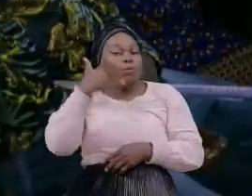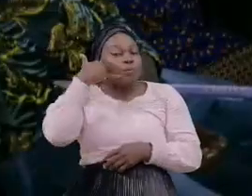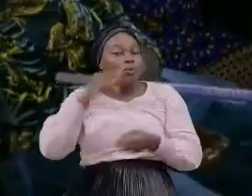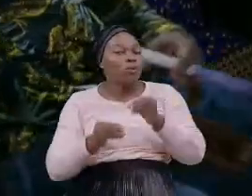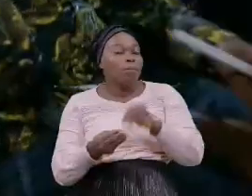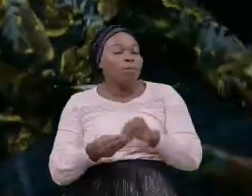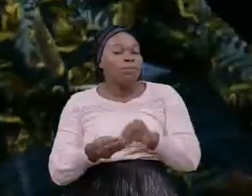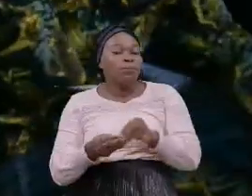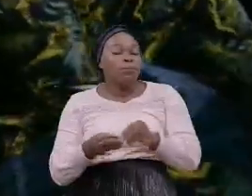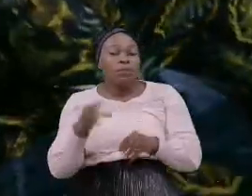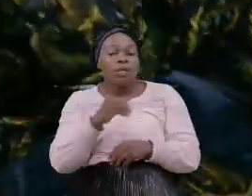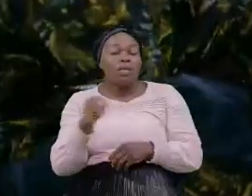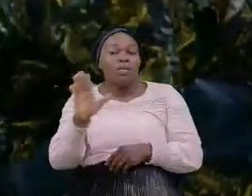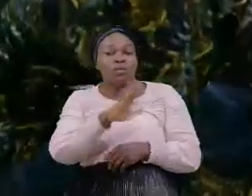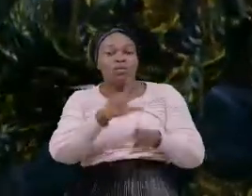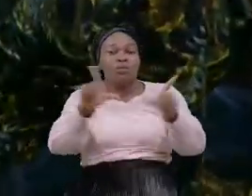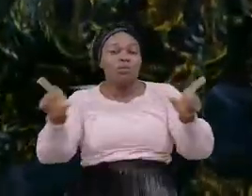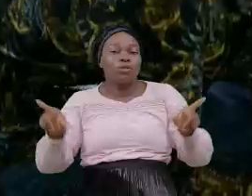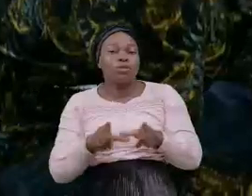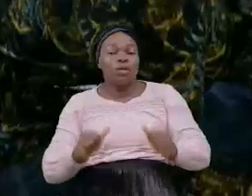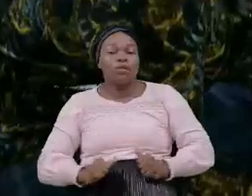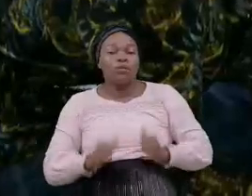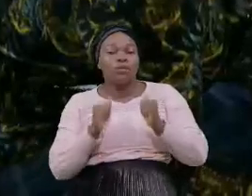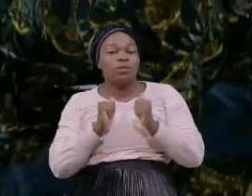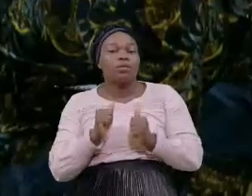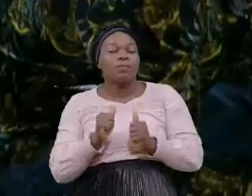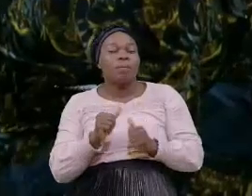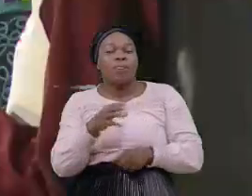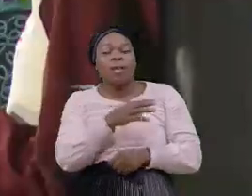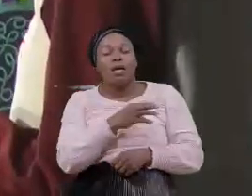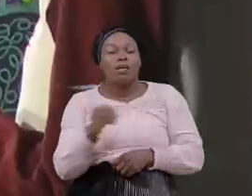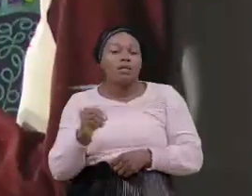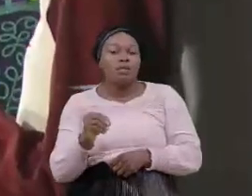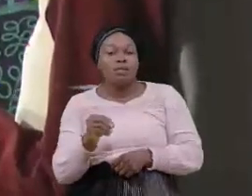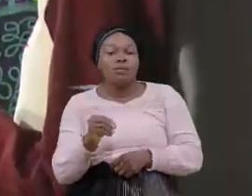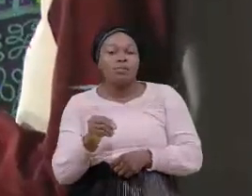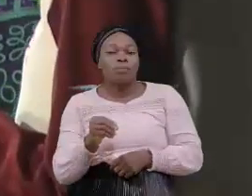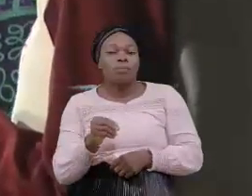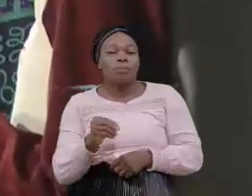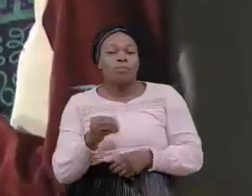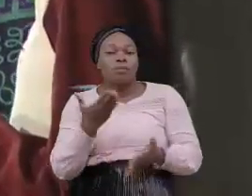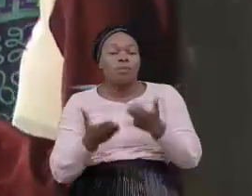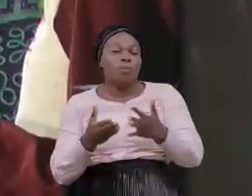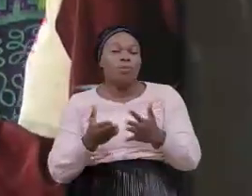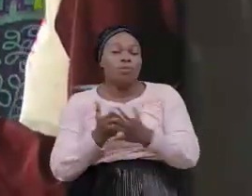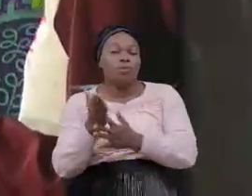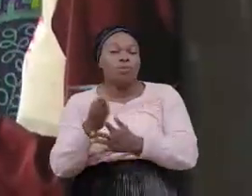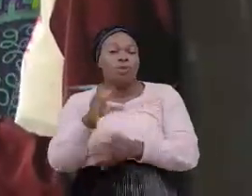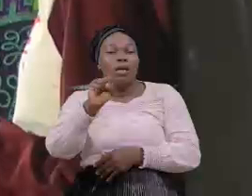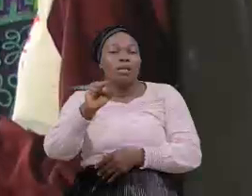your location address via SMS or WhatsApp. And I'm going to give you the number.